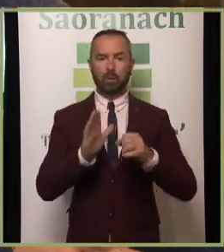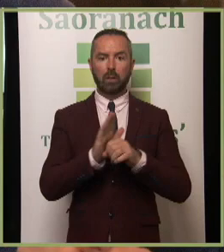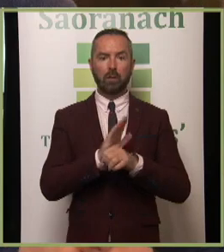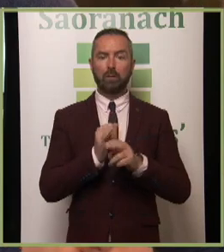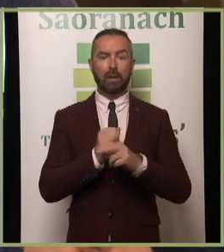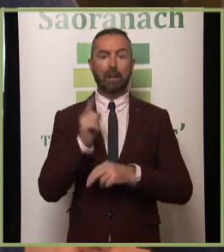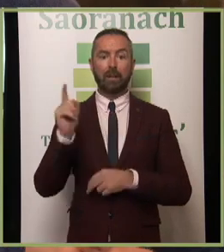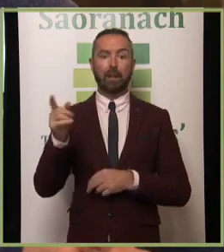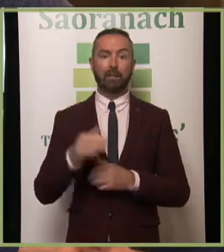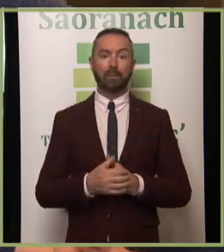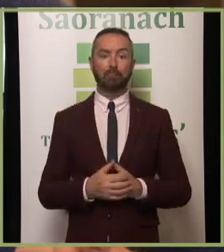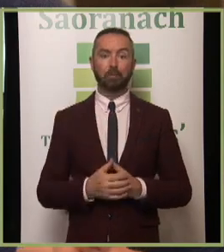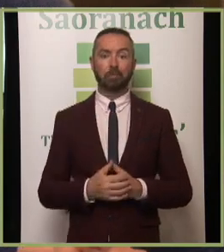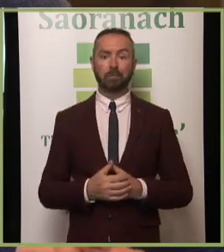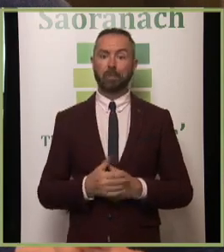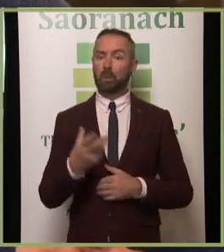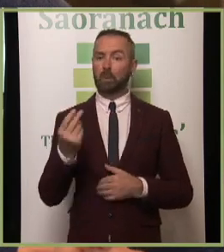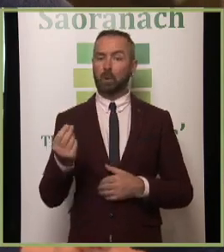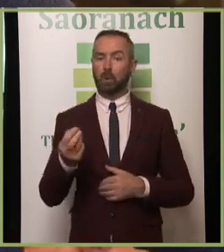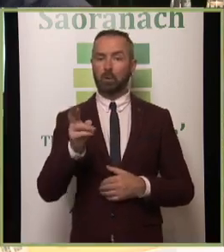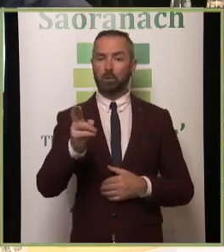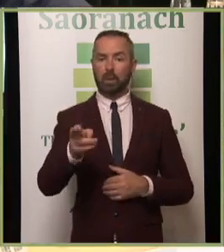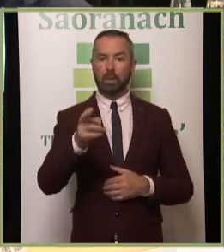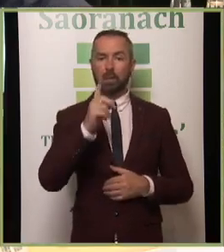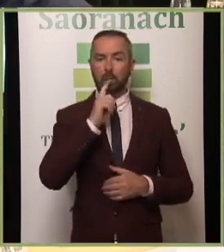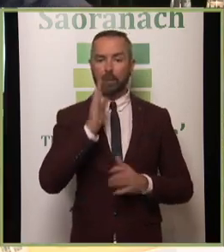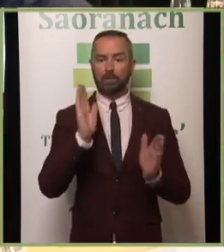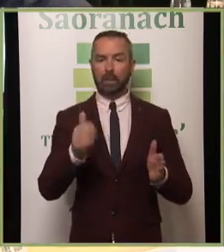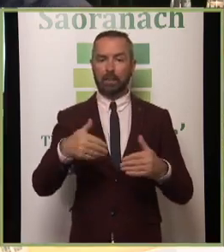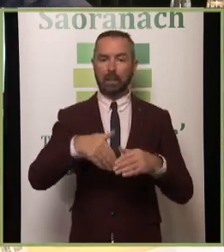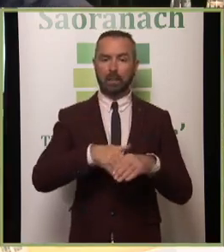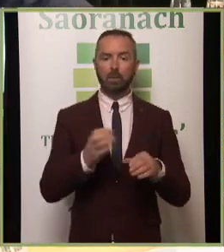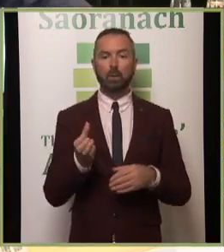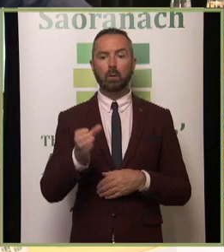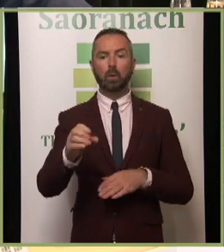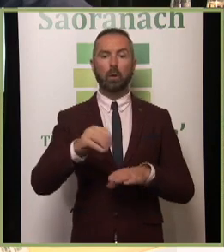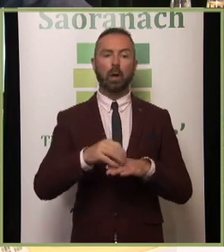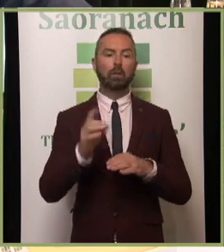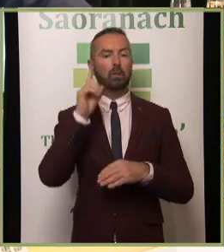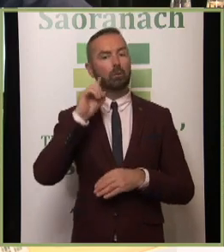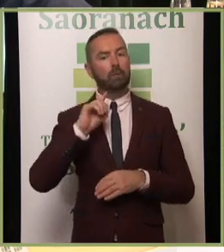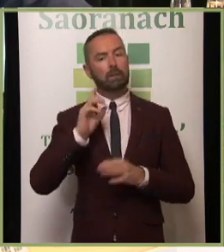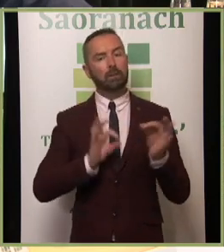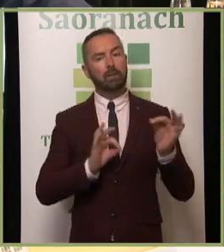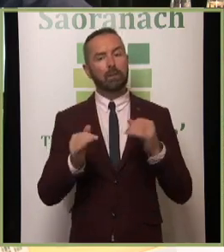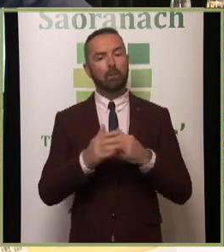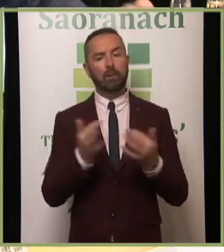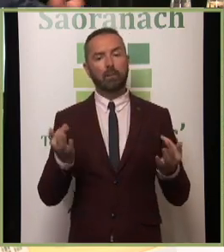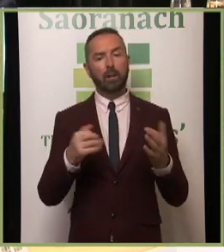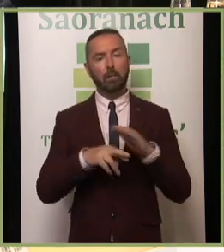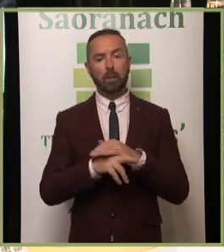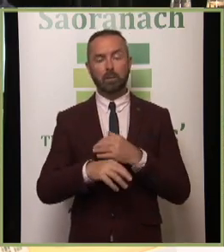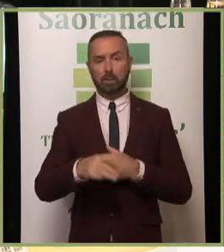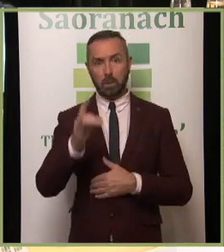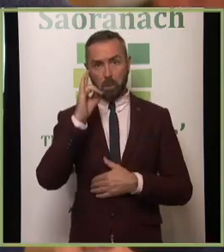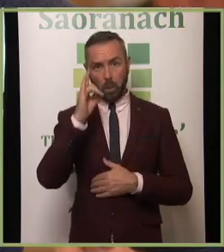in that. No, but we've included courses on the green cert for farmers. So one would hope